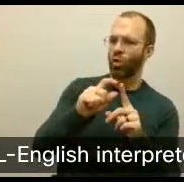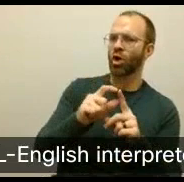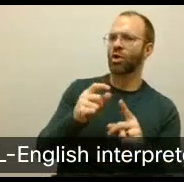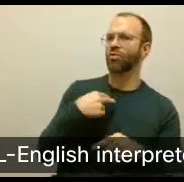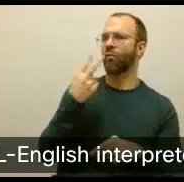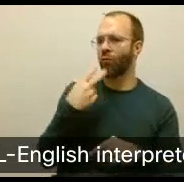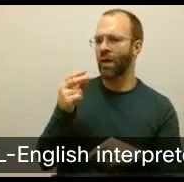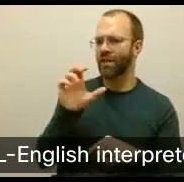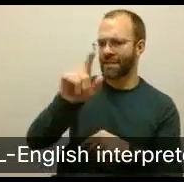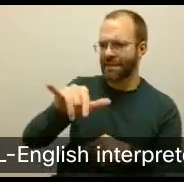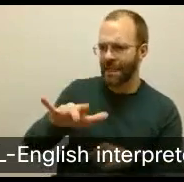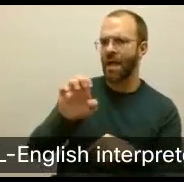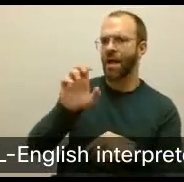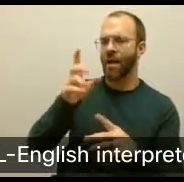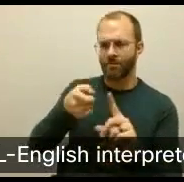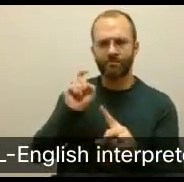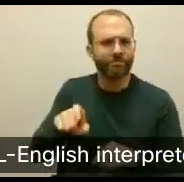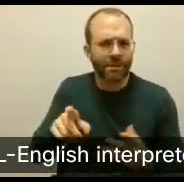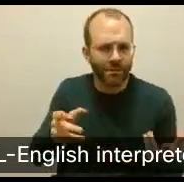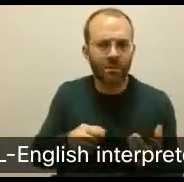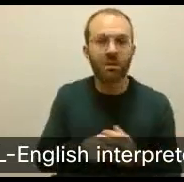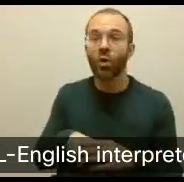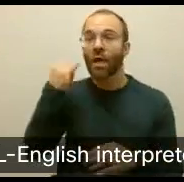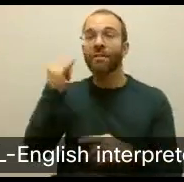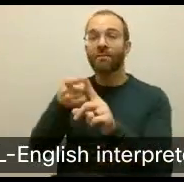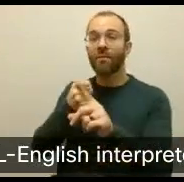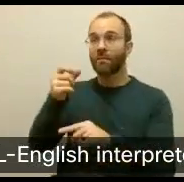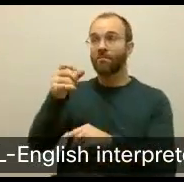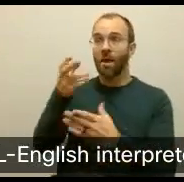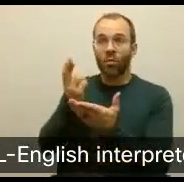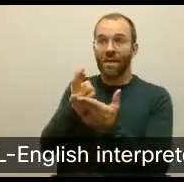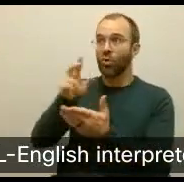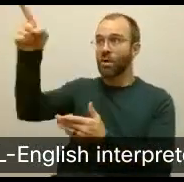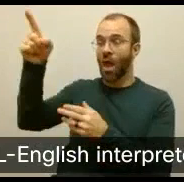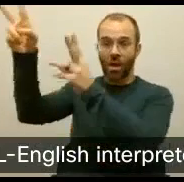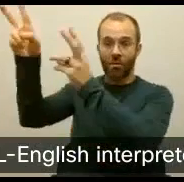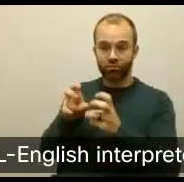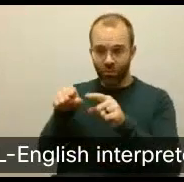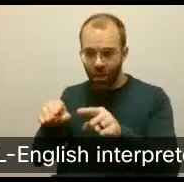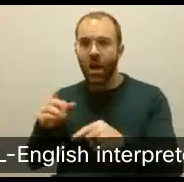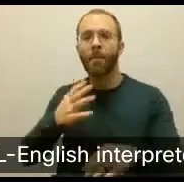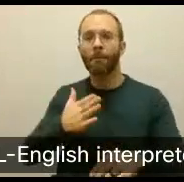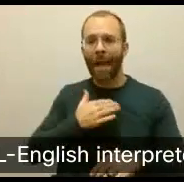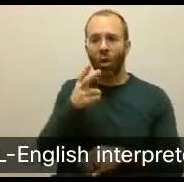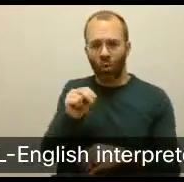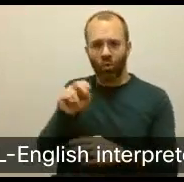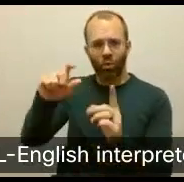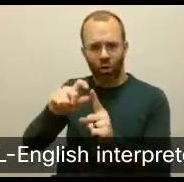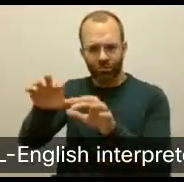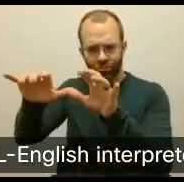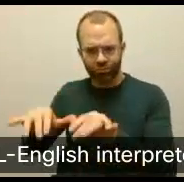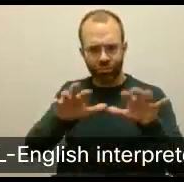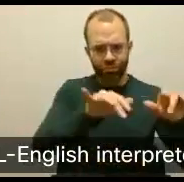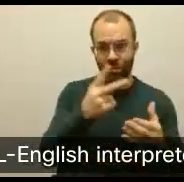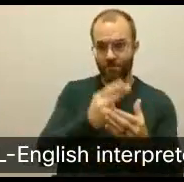information. So we're taking information from a different source, and we are expressing those ideas with our own words or our own voice to express that